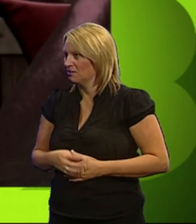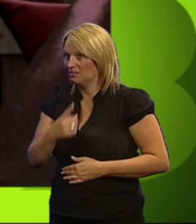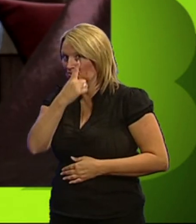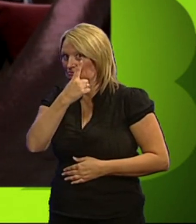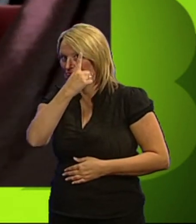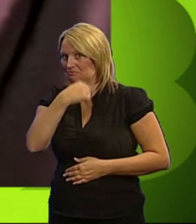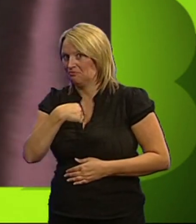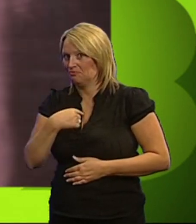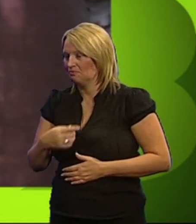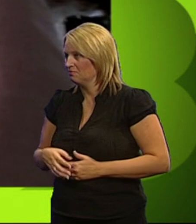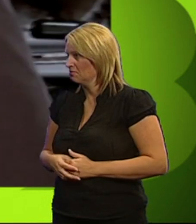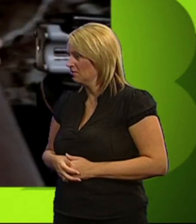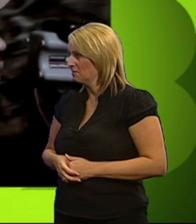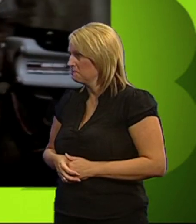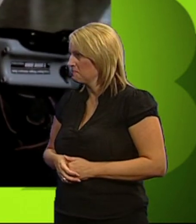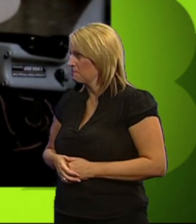I'll be upstairs.